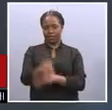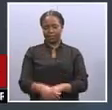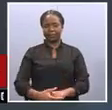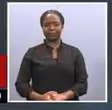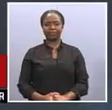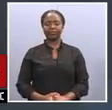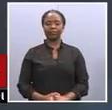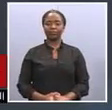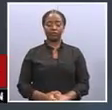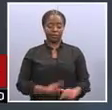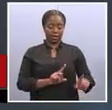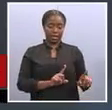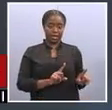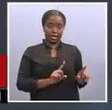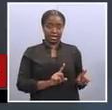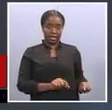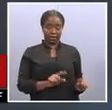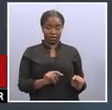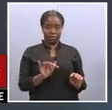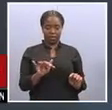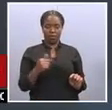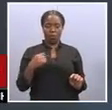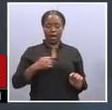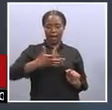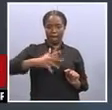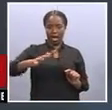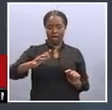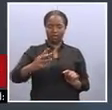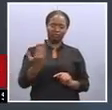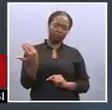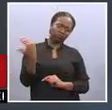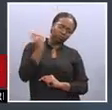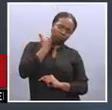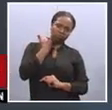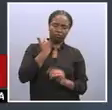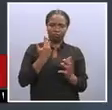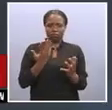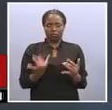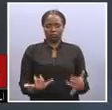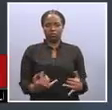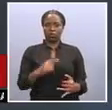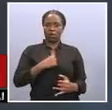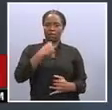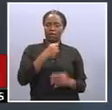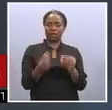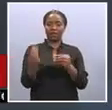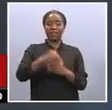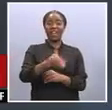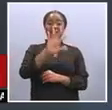Cape Townians have managed to fight a steep increase in water tariffs. Now, the City of Cape Town proposed the tariffs be raised by